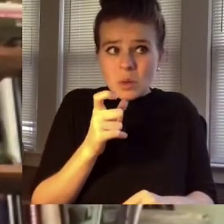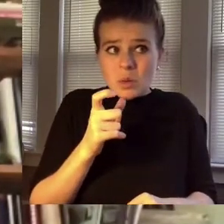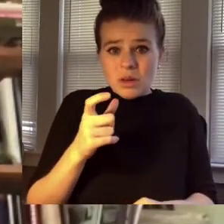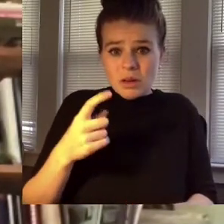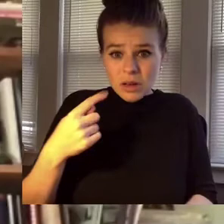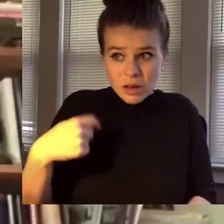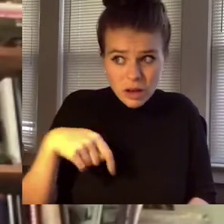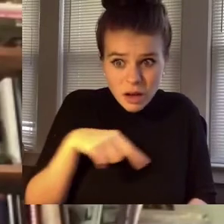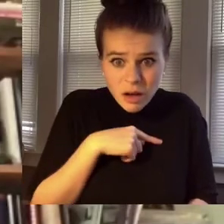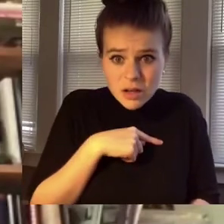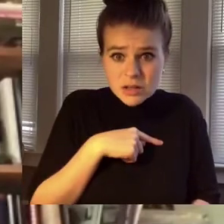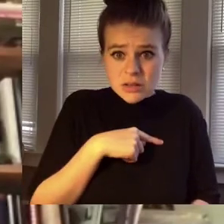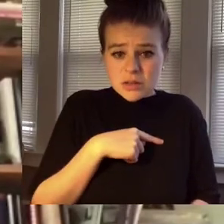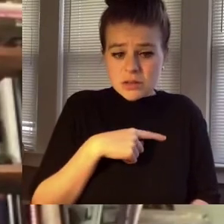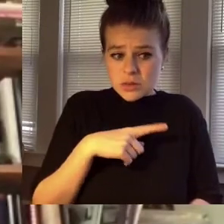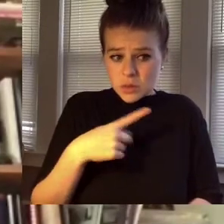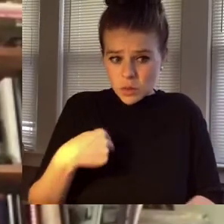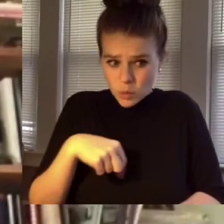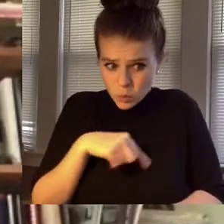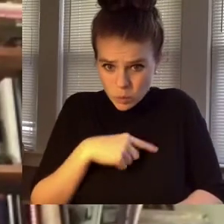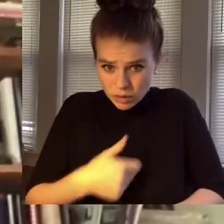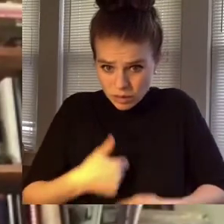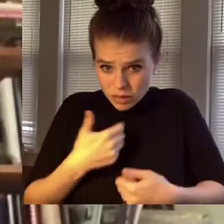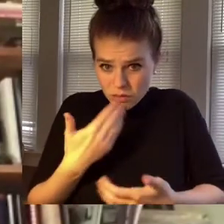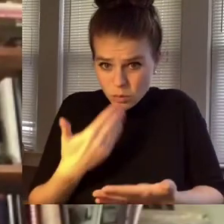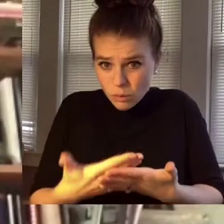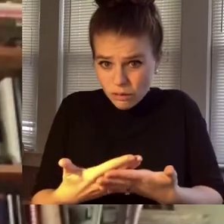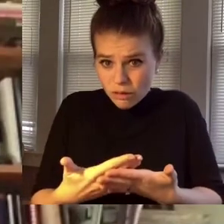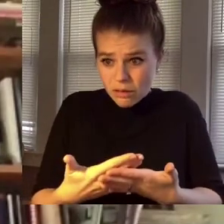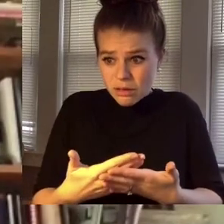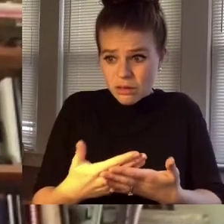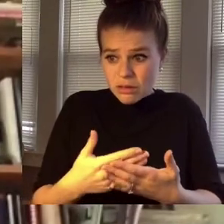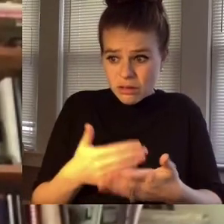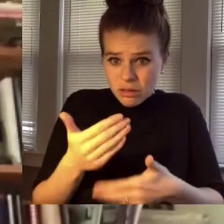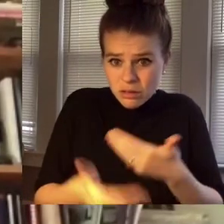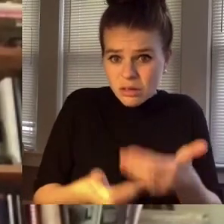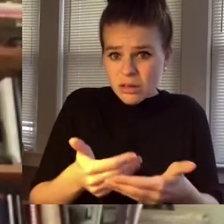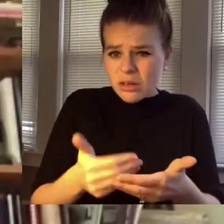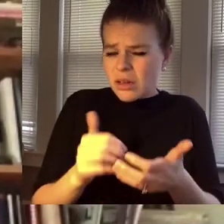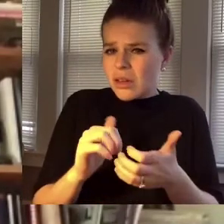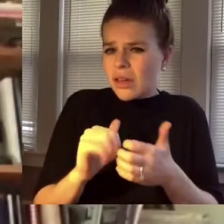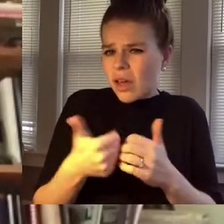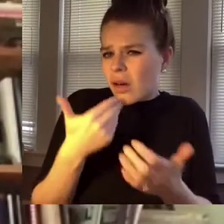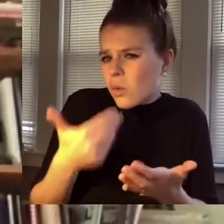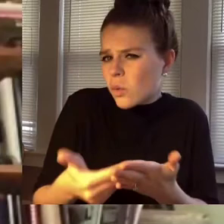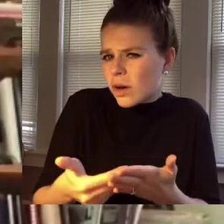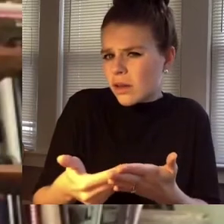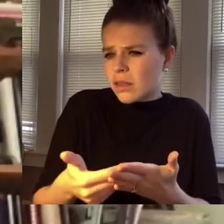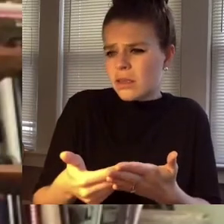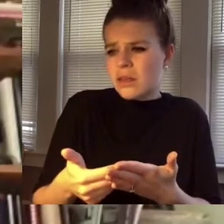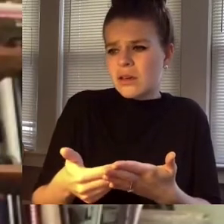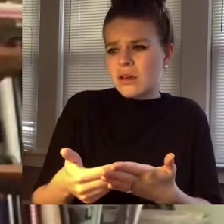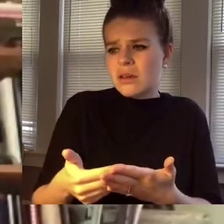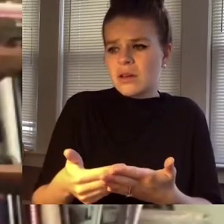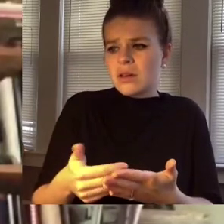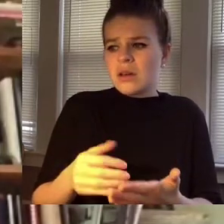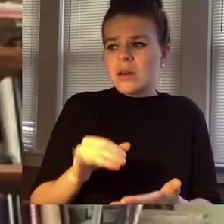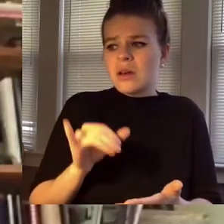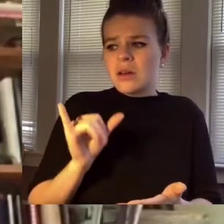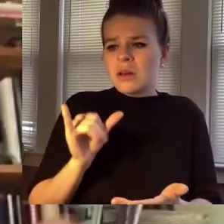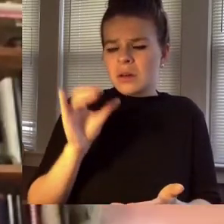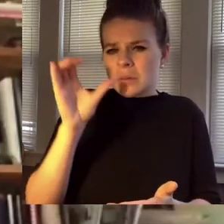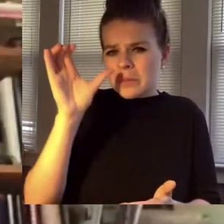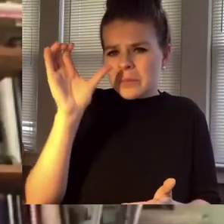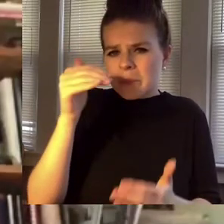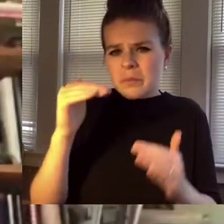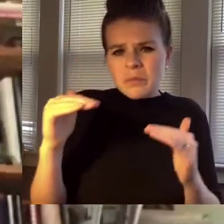have lived so well, who are living so well, and how well? So that there is a peculiar justification,